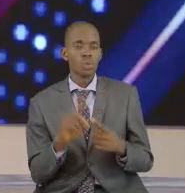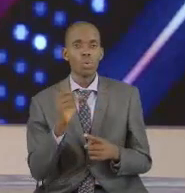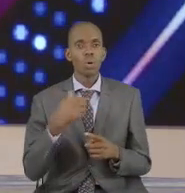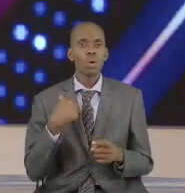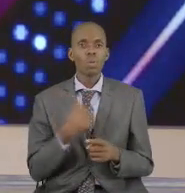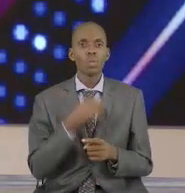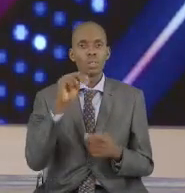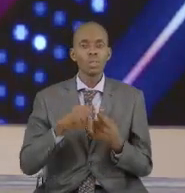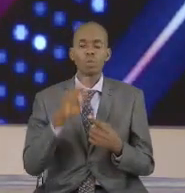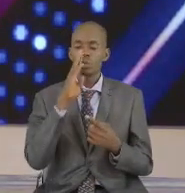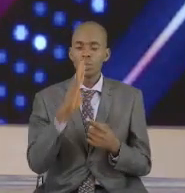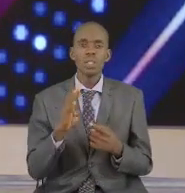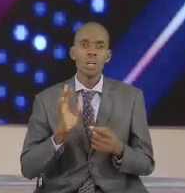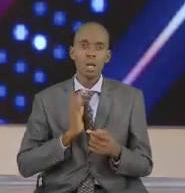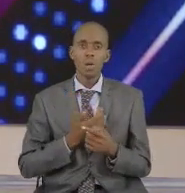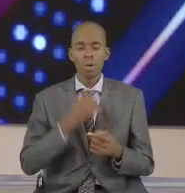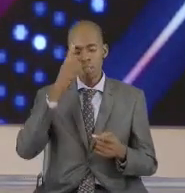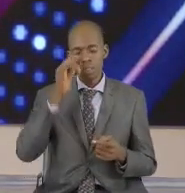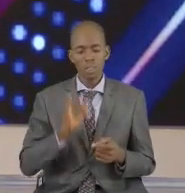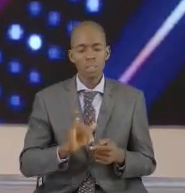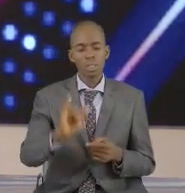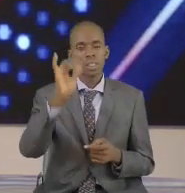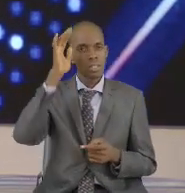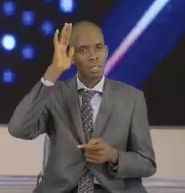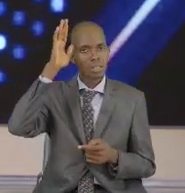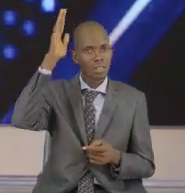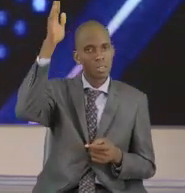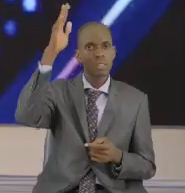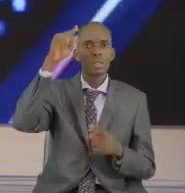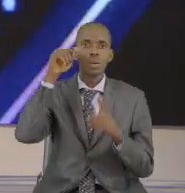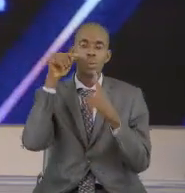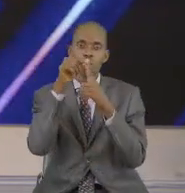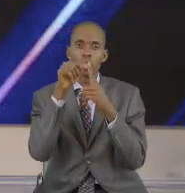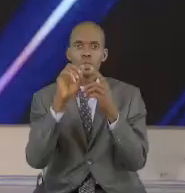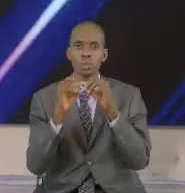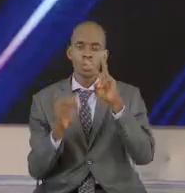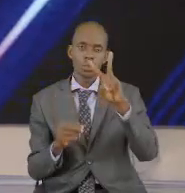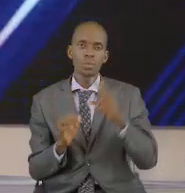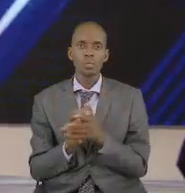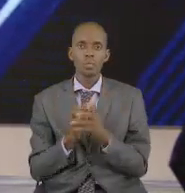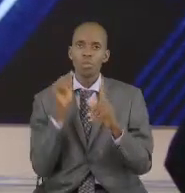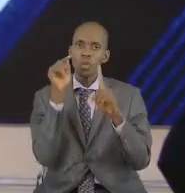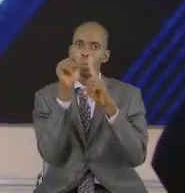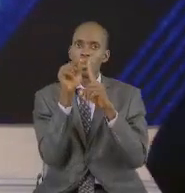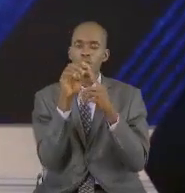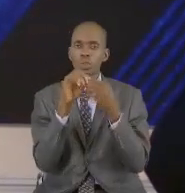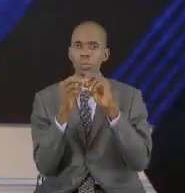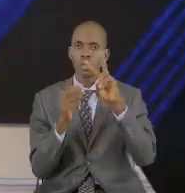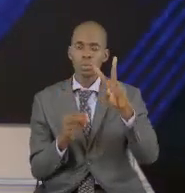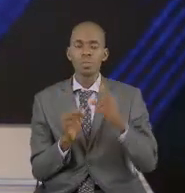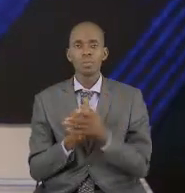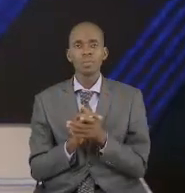our eternal destiny. We come now to point number two. Point number two is